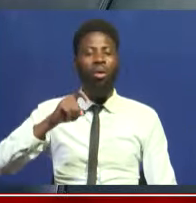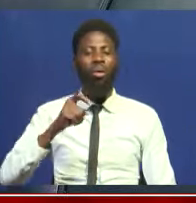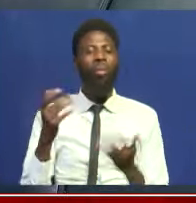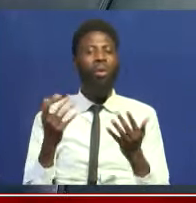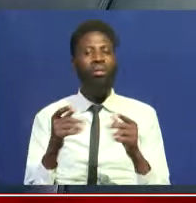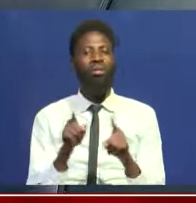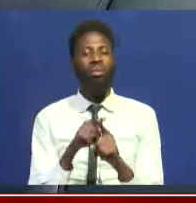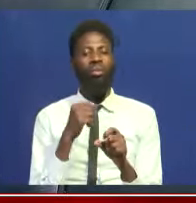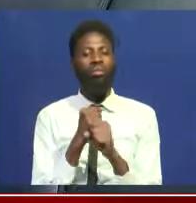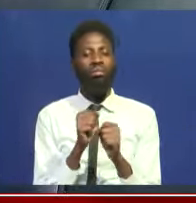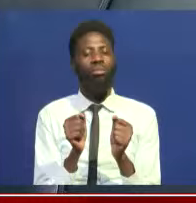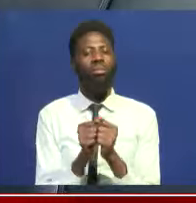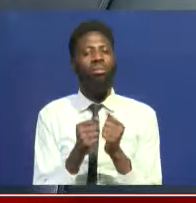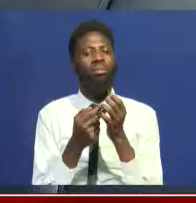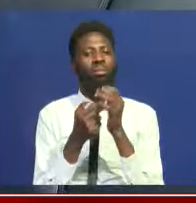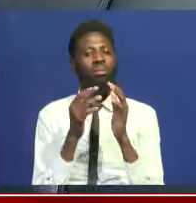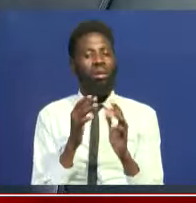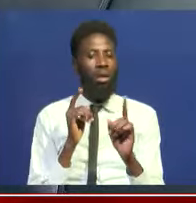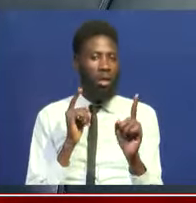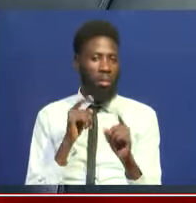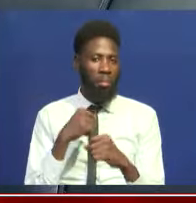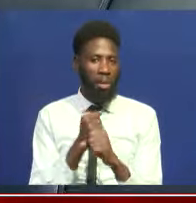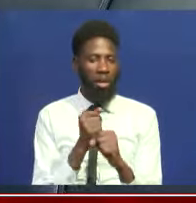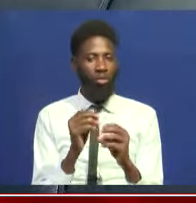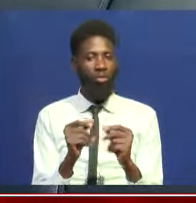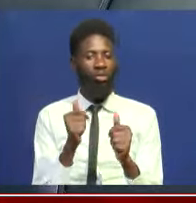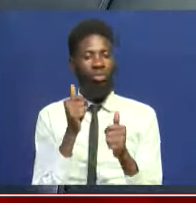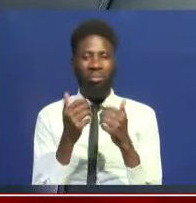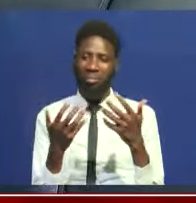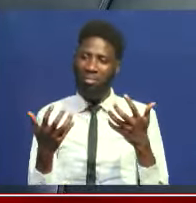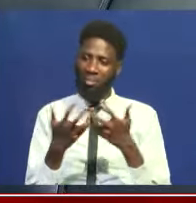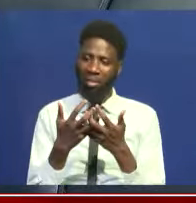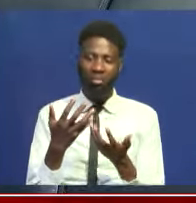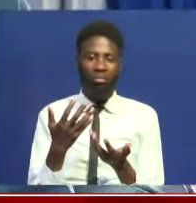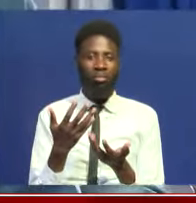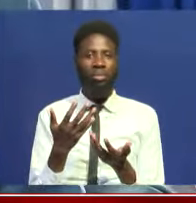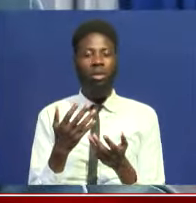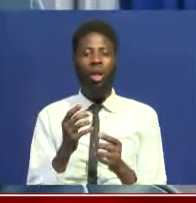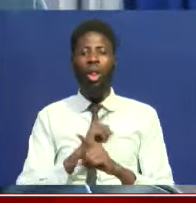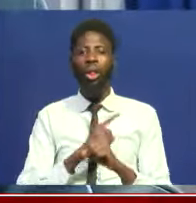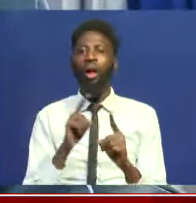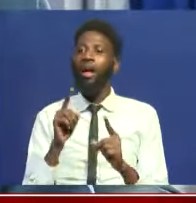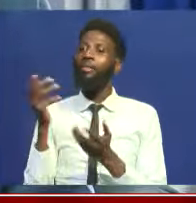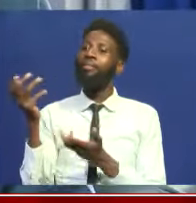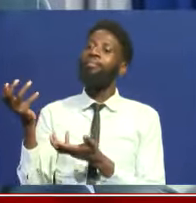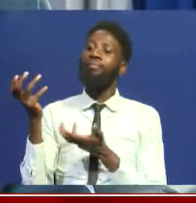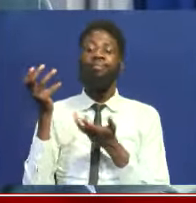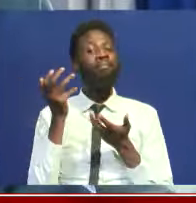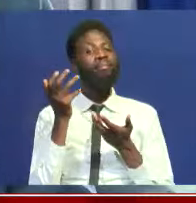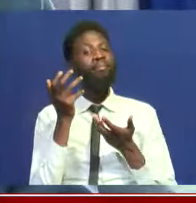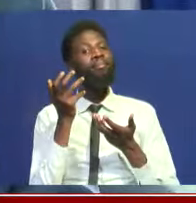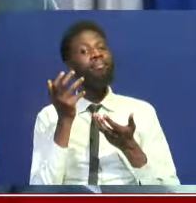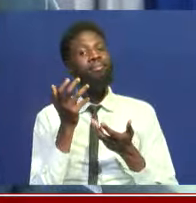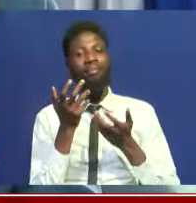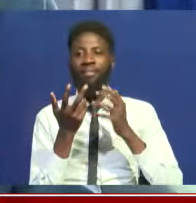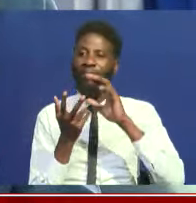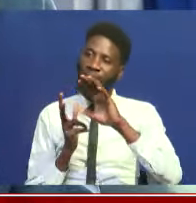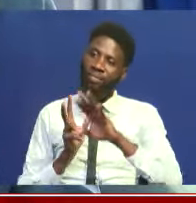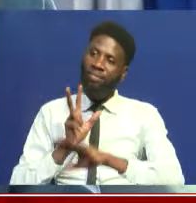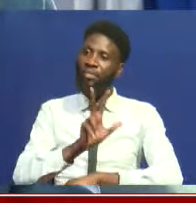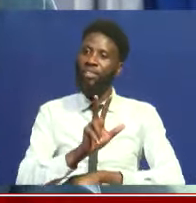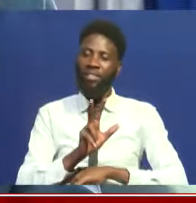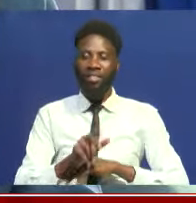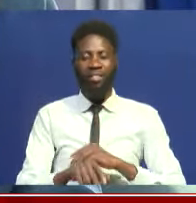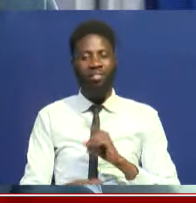work with these partners to craft a solution that's fit for purpose, that isn't just imported in and attempt to put the